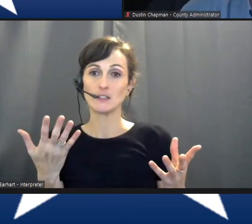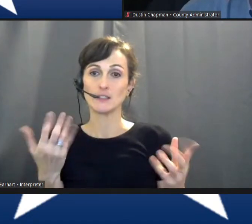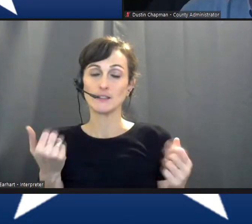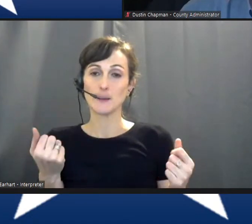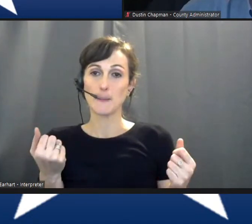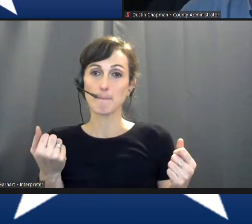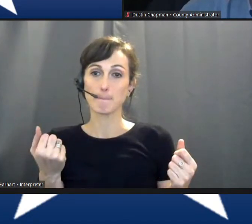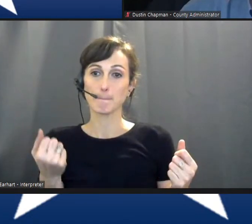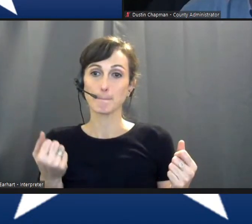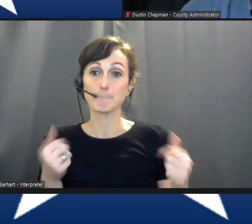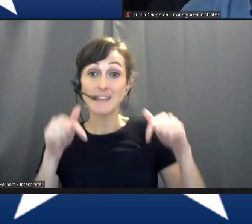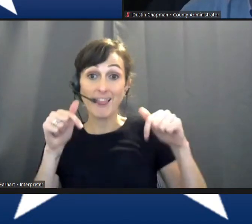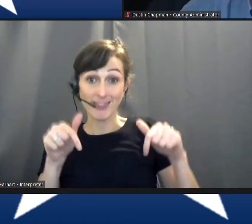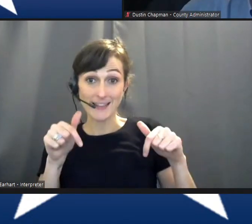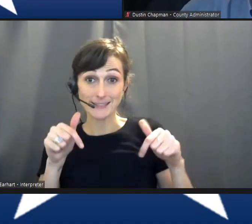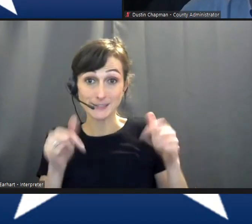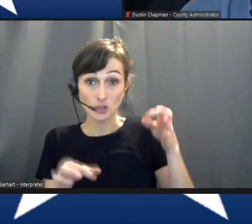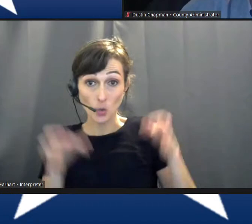this courthouse